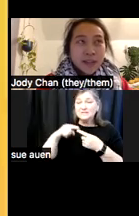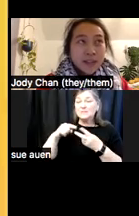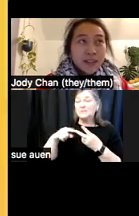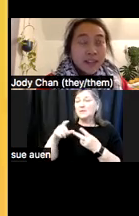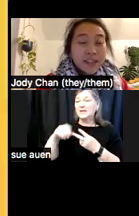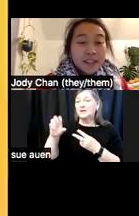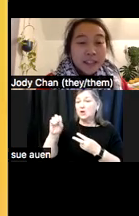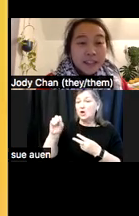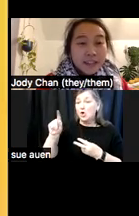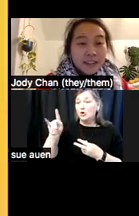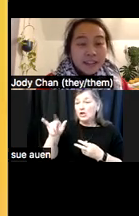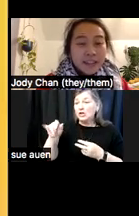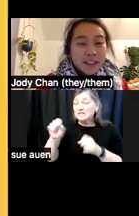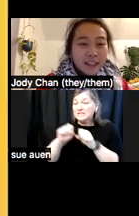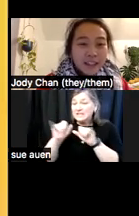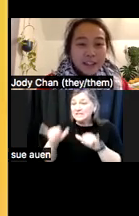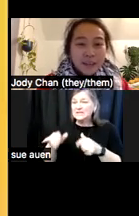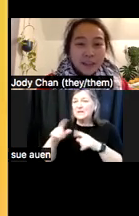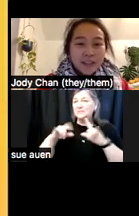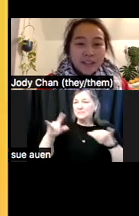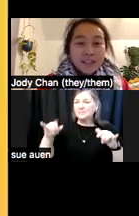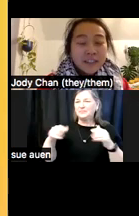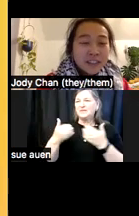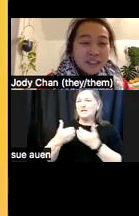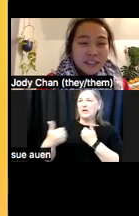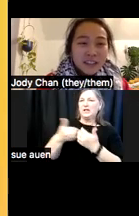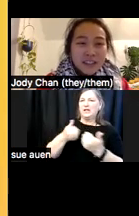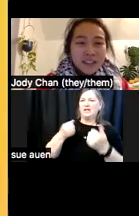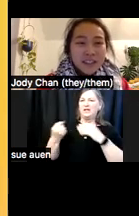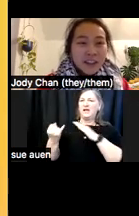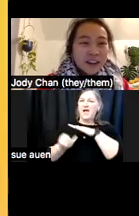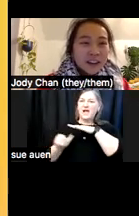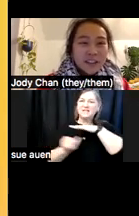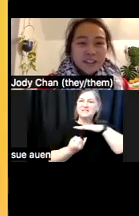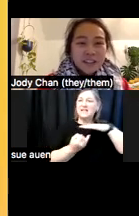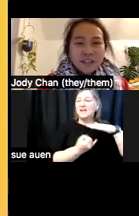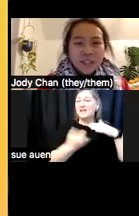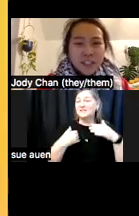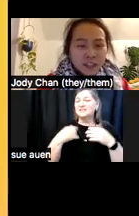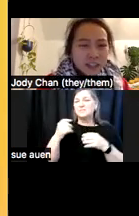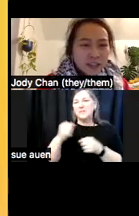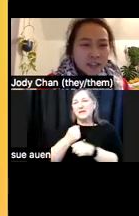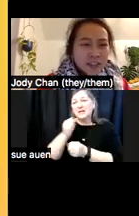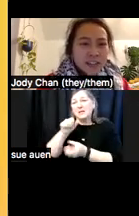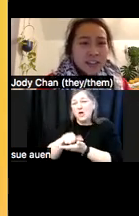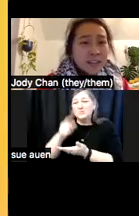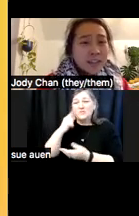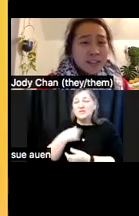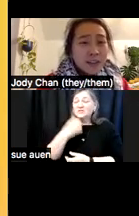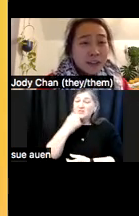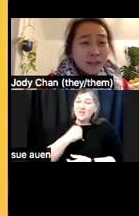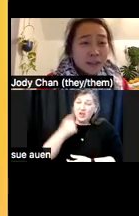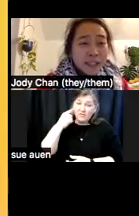systems isolate and alienate us and make it difficult to care for each other and for